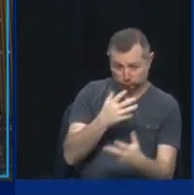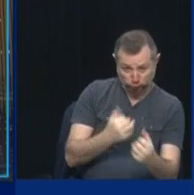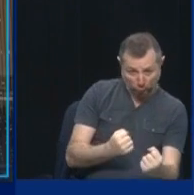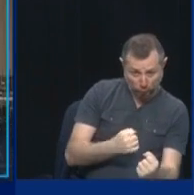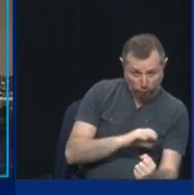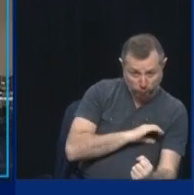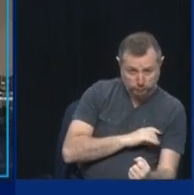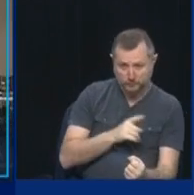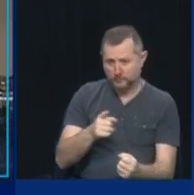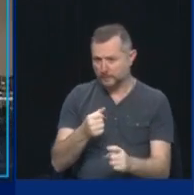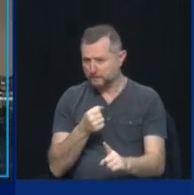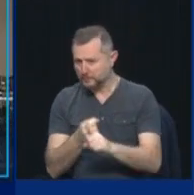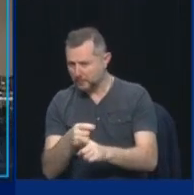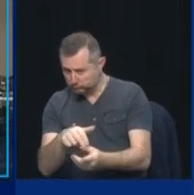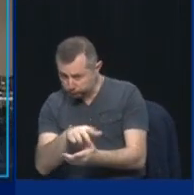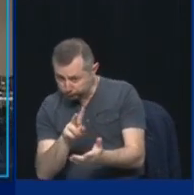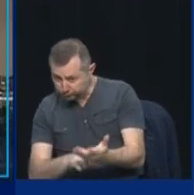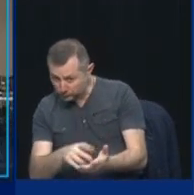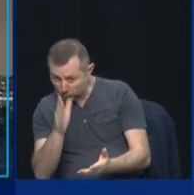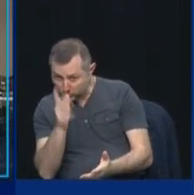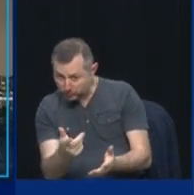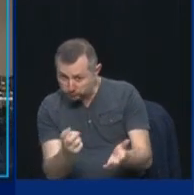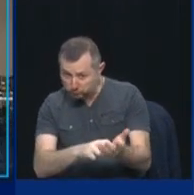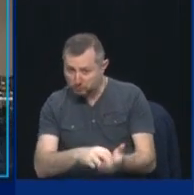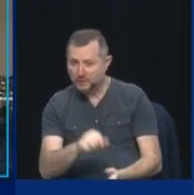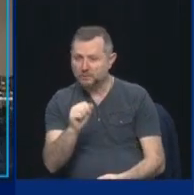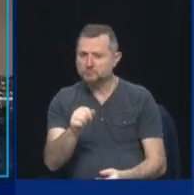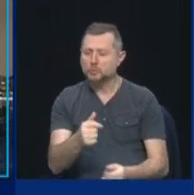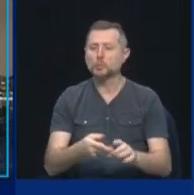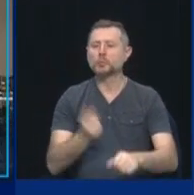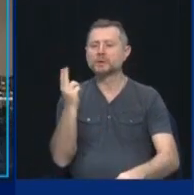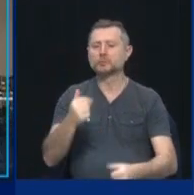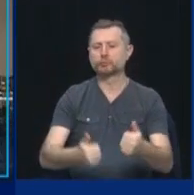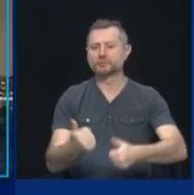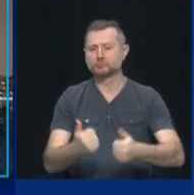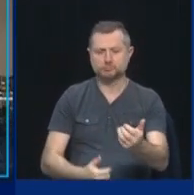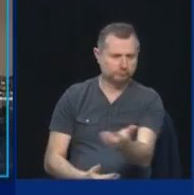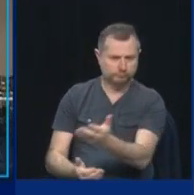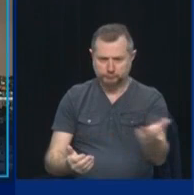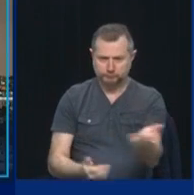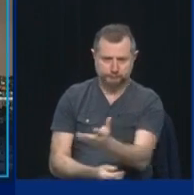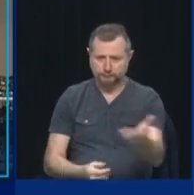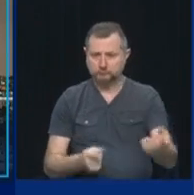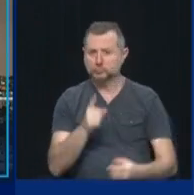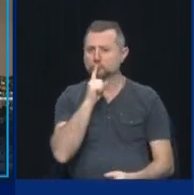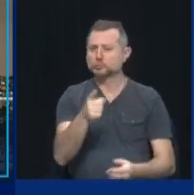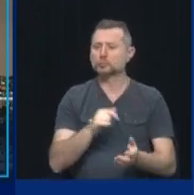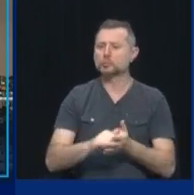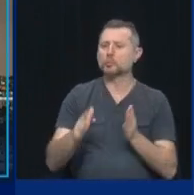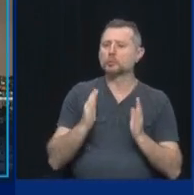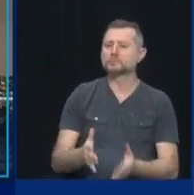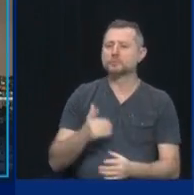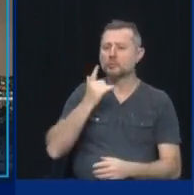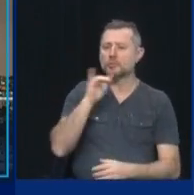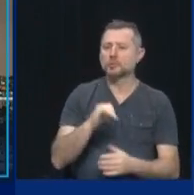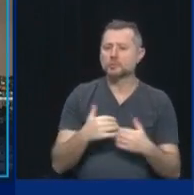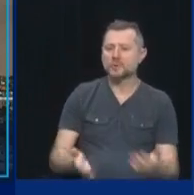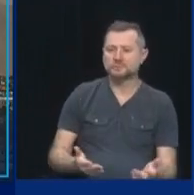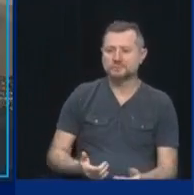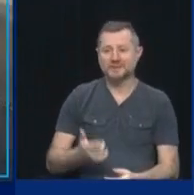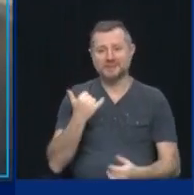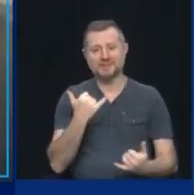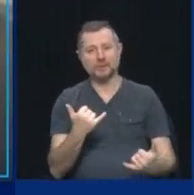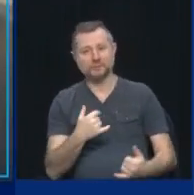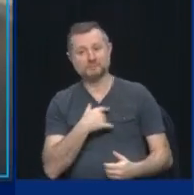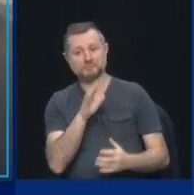And how do you get up? And who are you when you get up? What's a real New Yorker? There's an ongoing conflict in the Middle